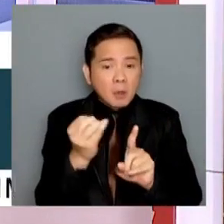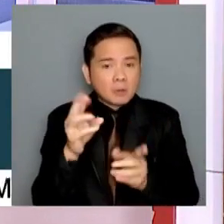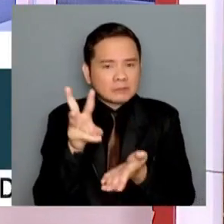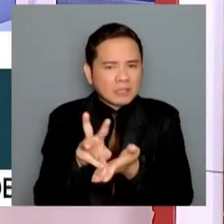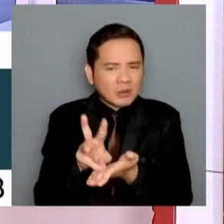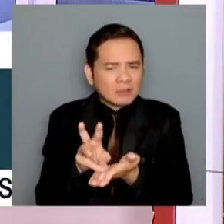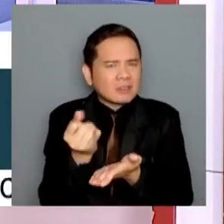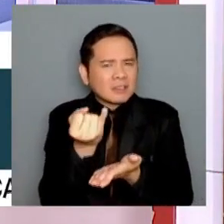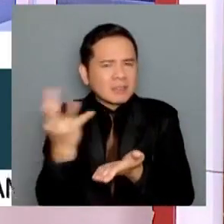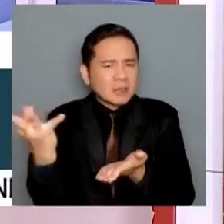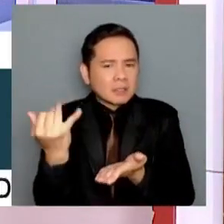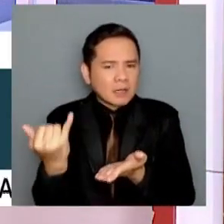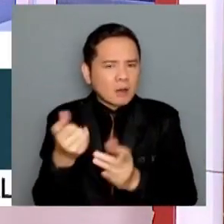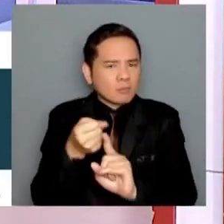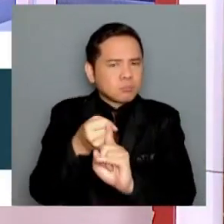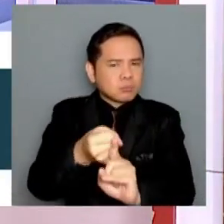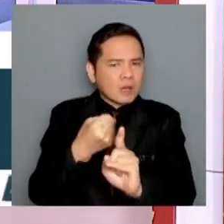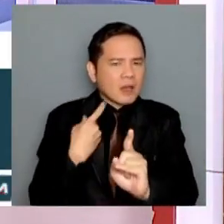the oil spill?